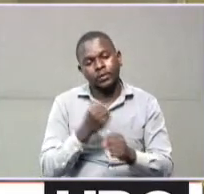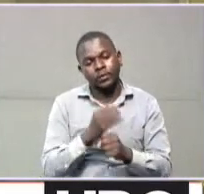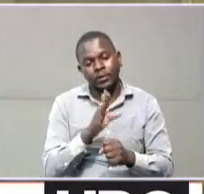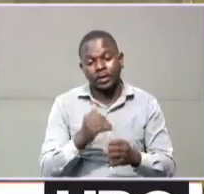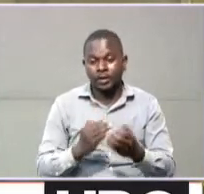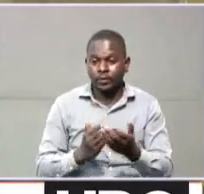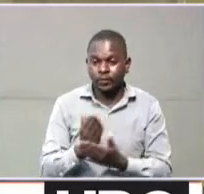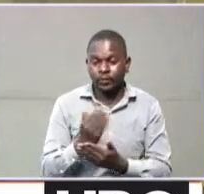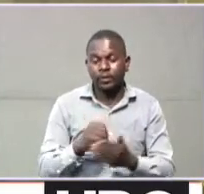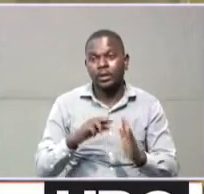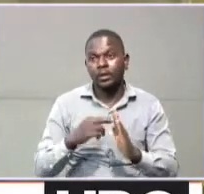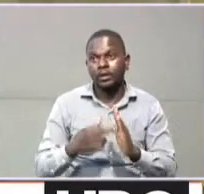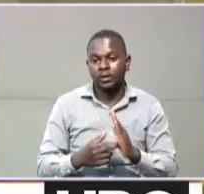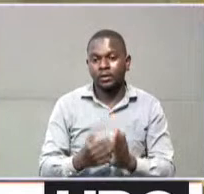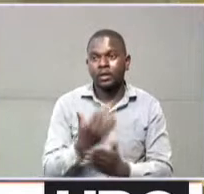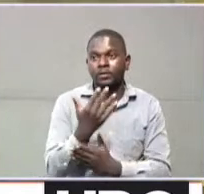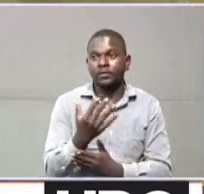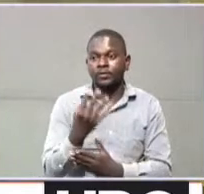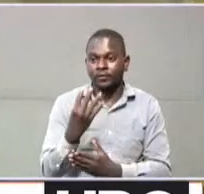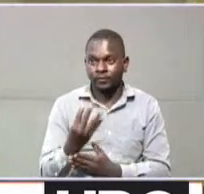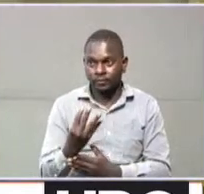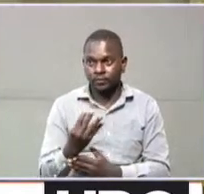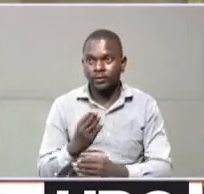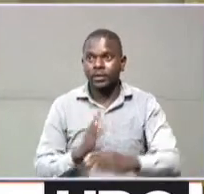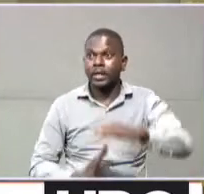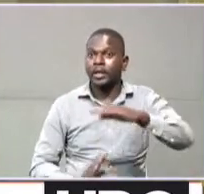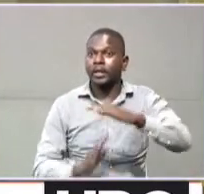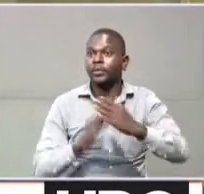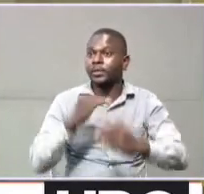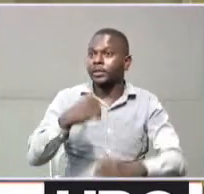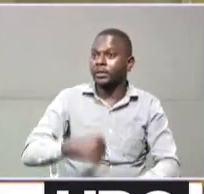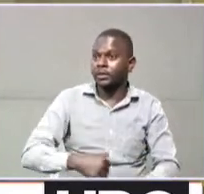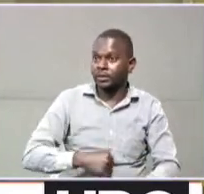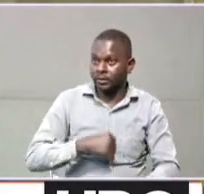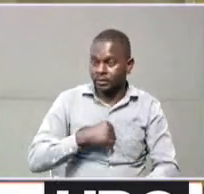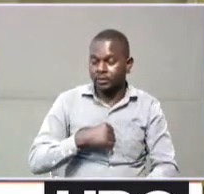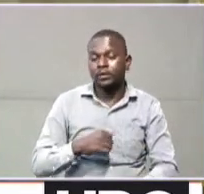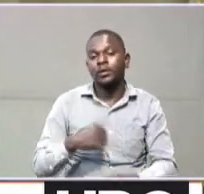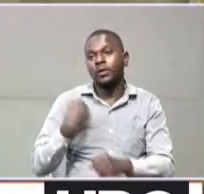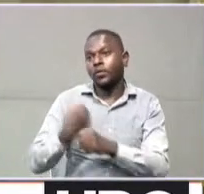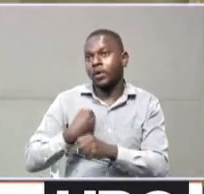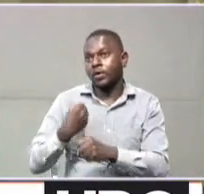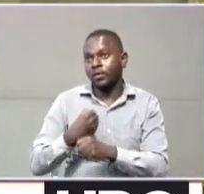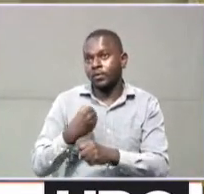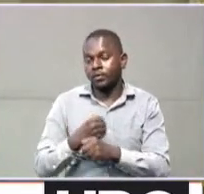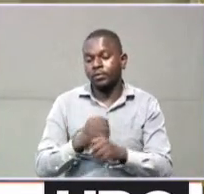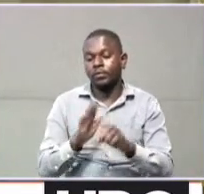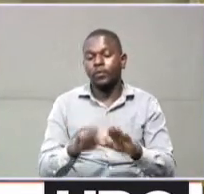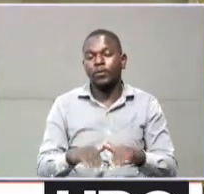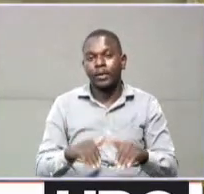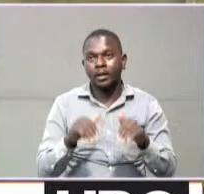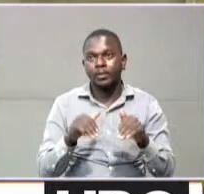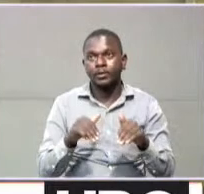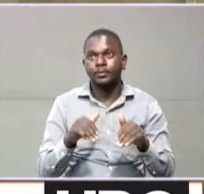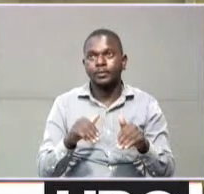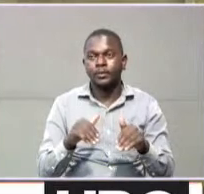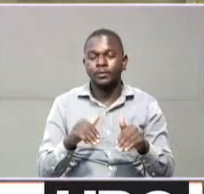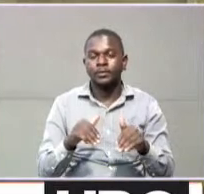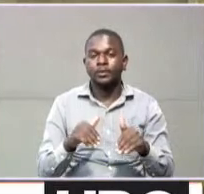right under rule 54 it limits us to the functions of the house